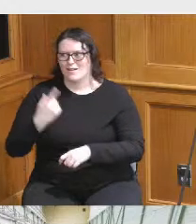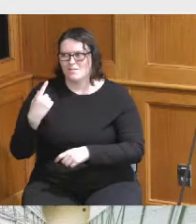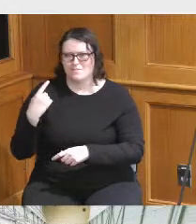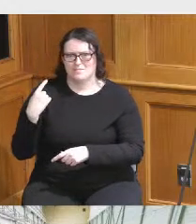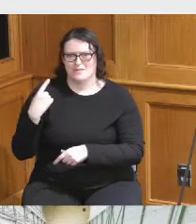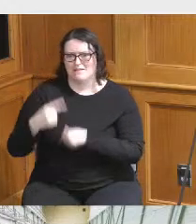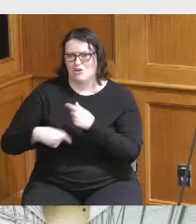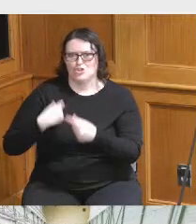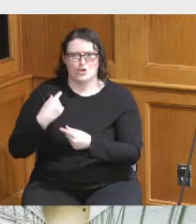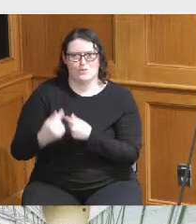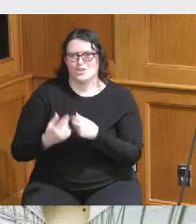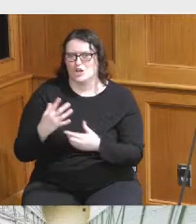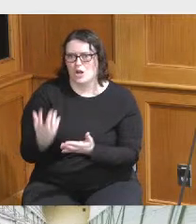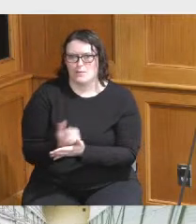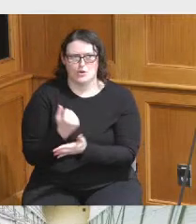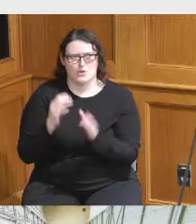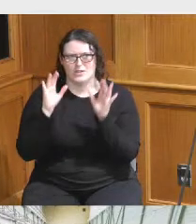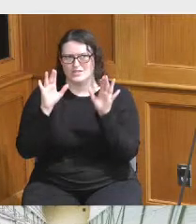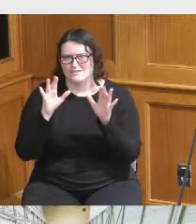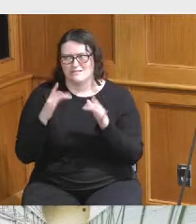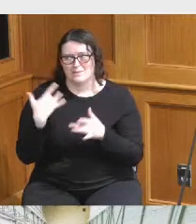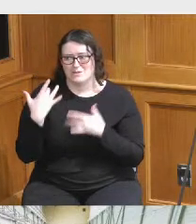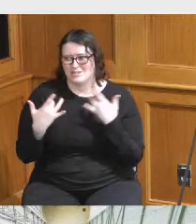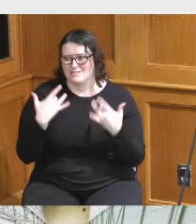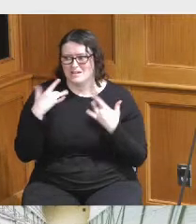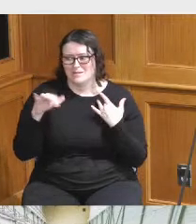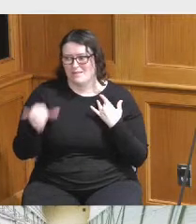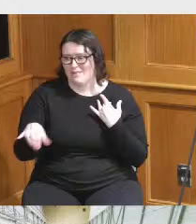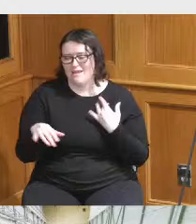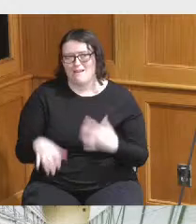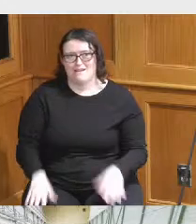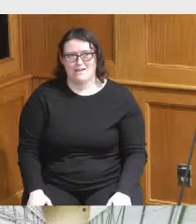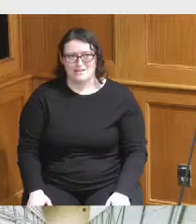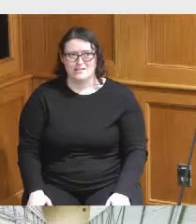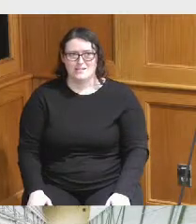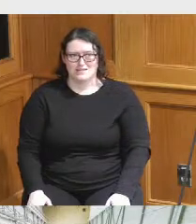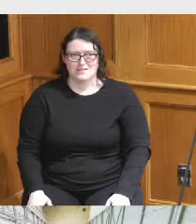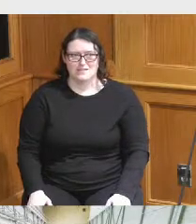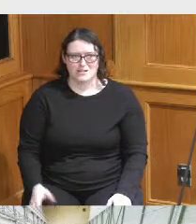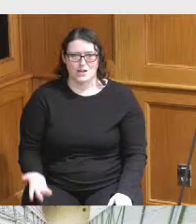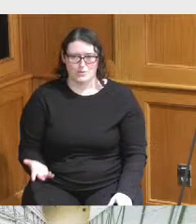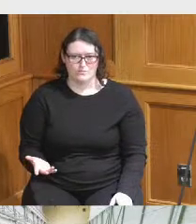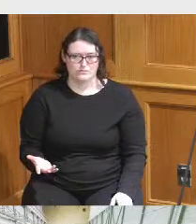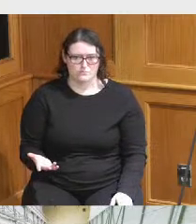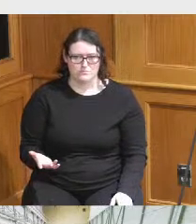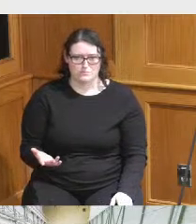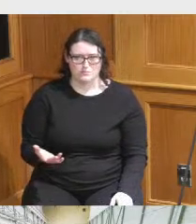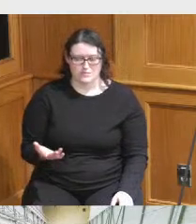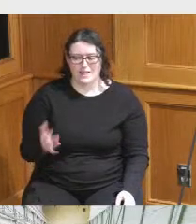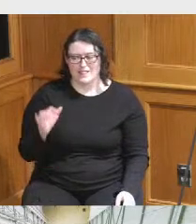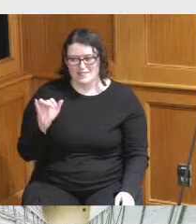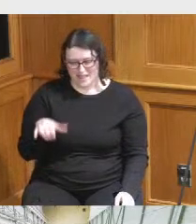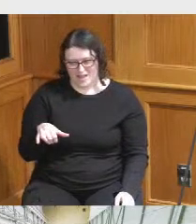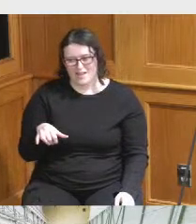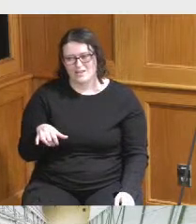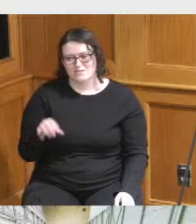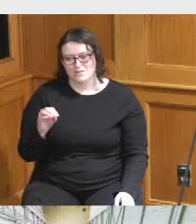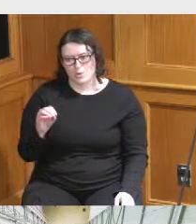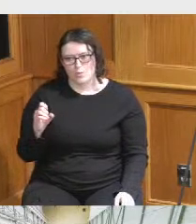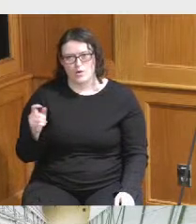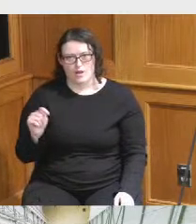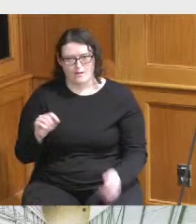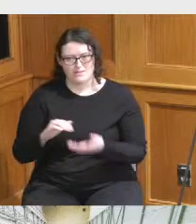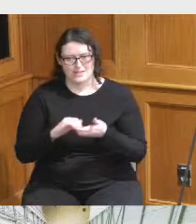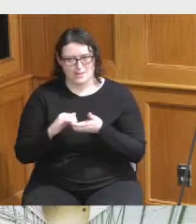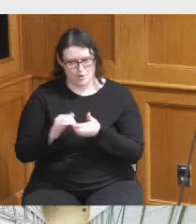opportunity. So I'm really excited about that and the leadership that the commissioners have taken to move that forward with ODOT. The